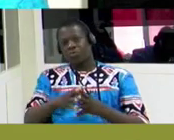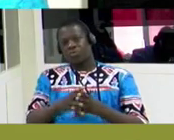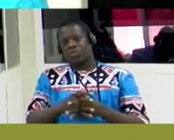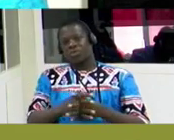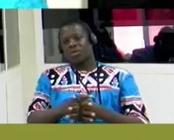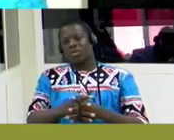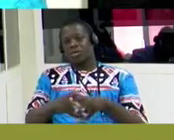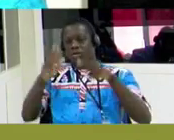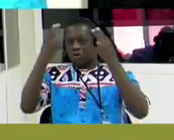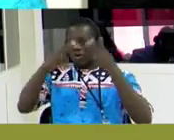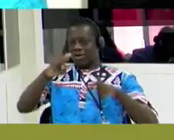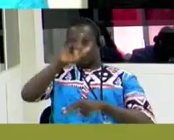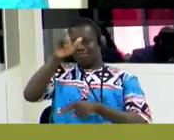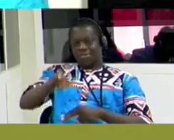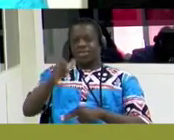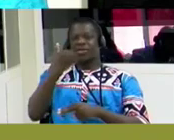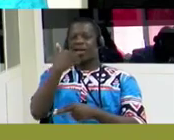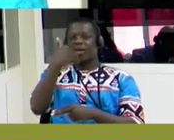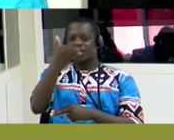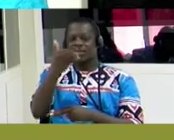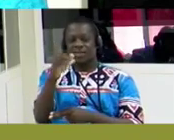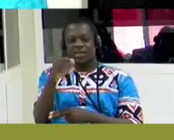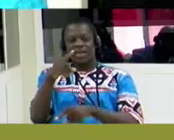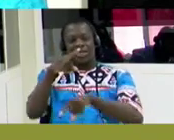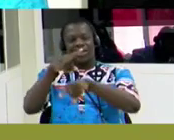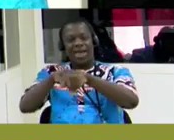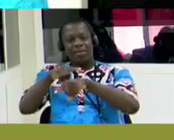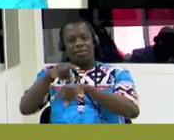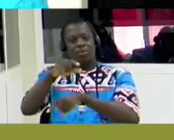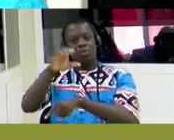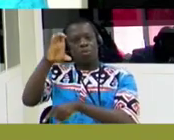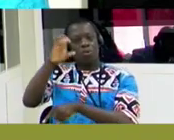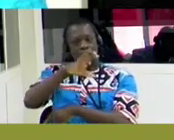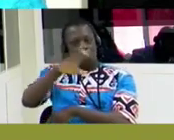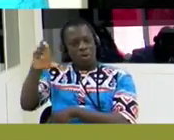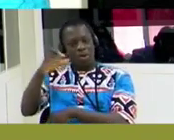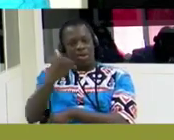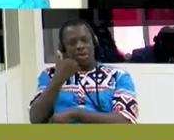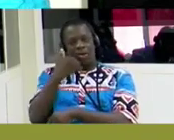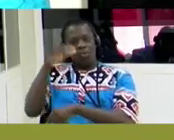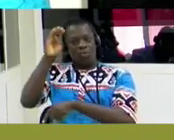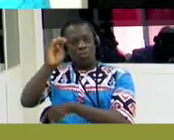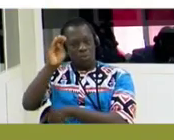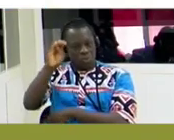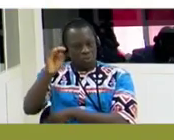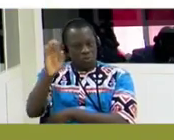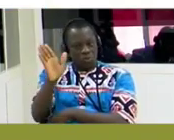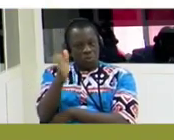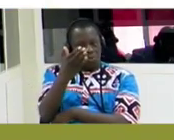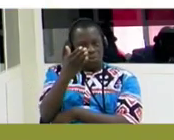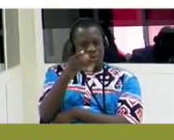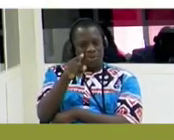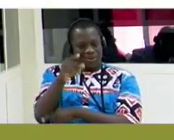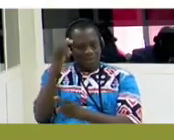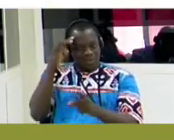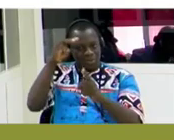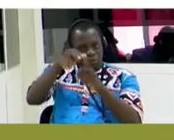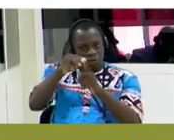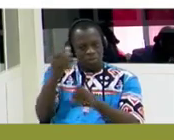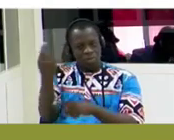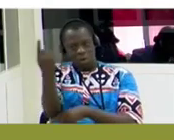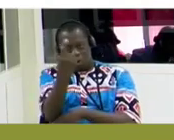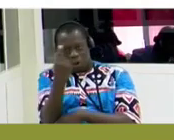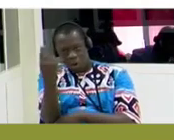Kaur called you to go on this mission, was he alone? Yeah, he came and entered the guard room and